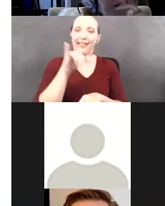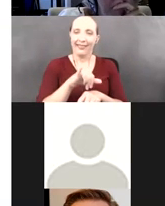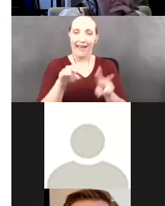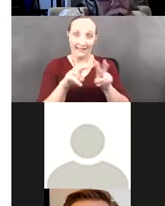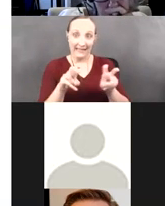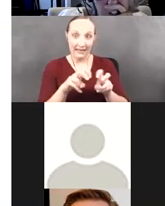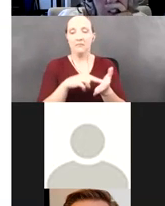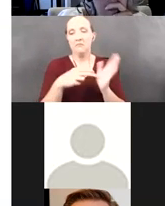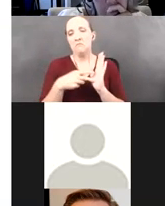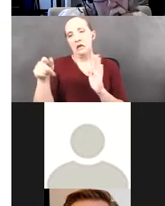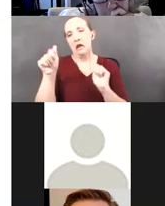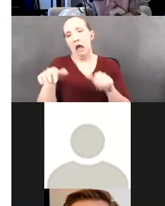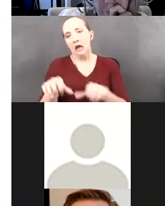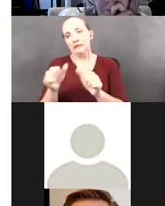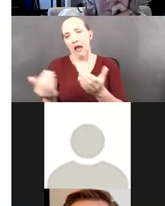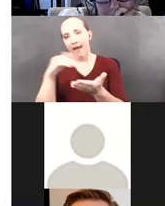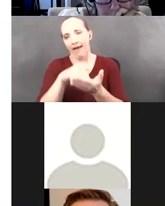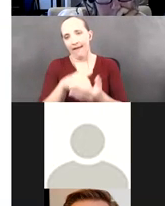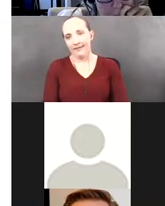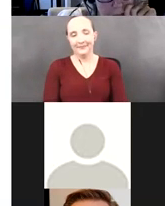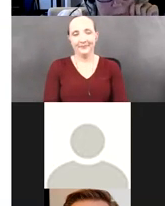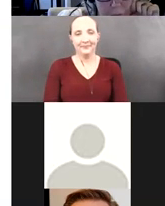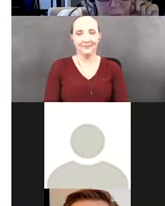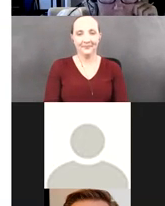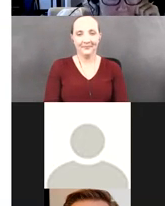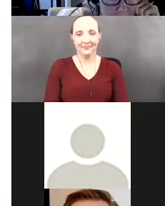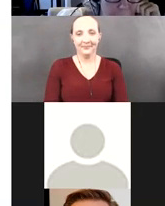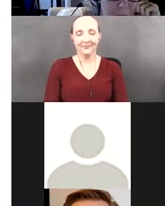hijo again. tiene la oportunidad de tomarlo de nuevo.